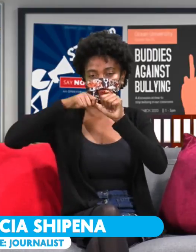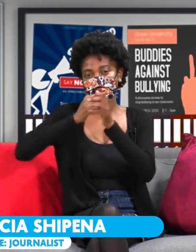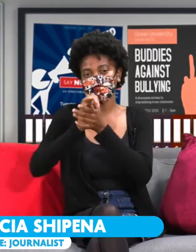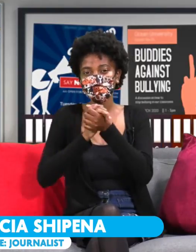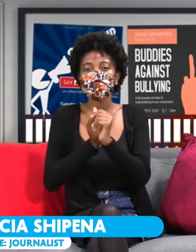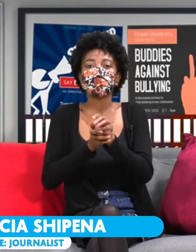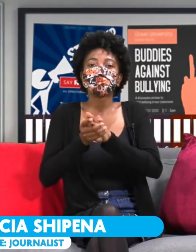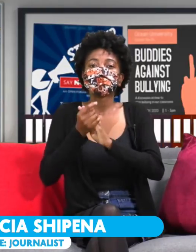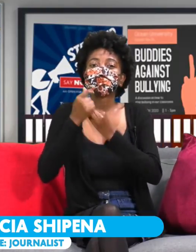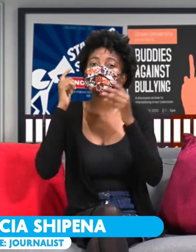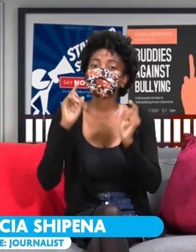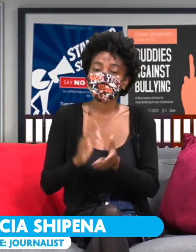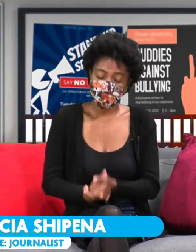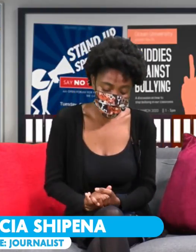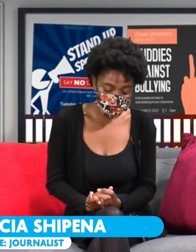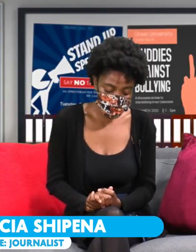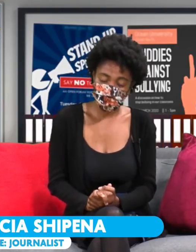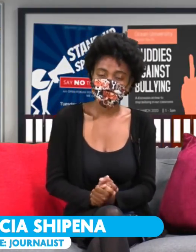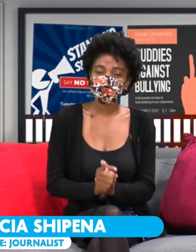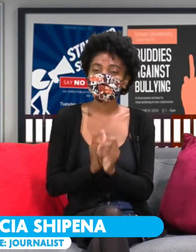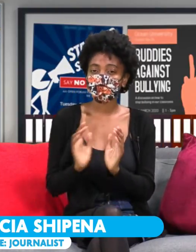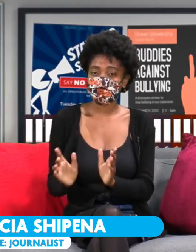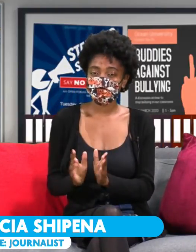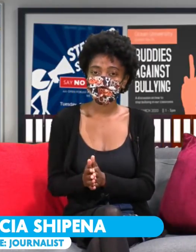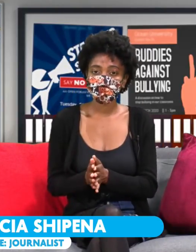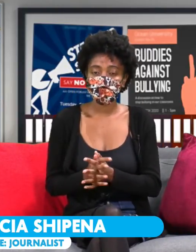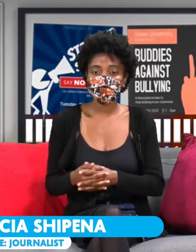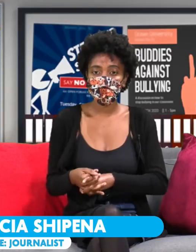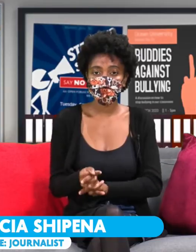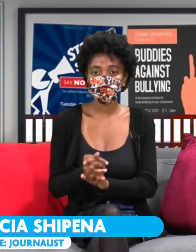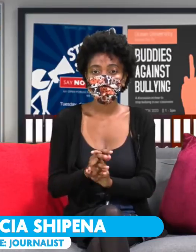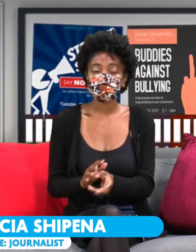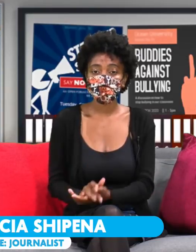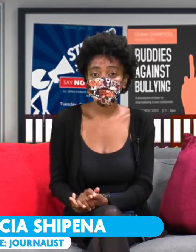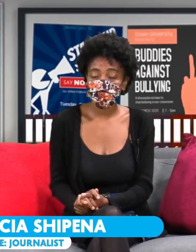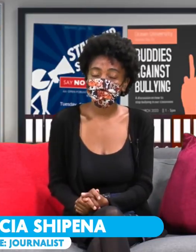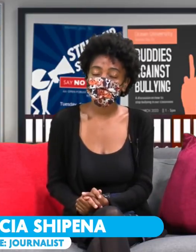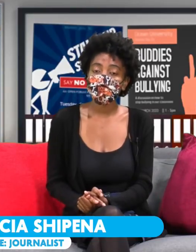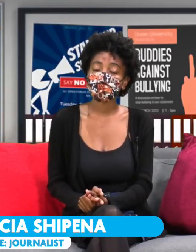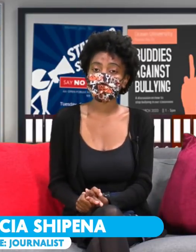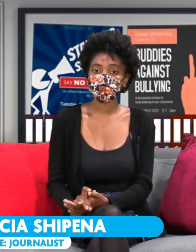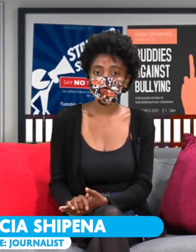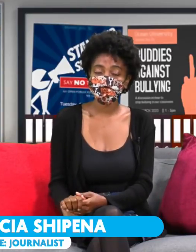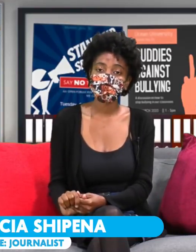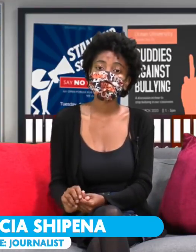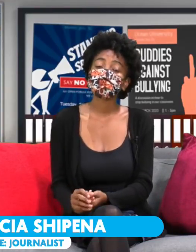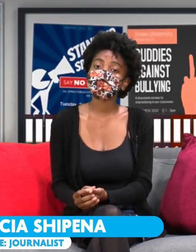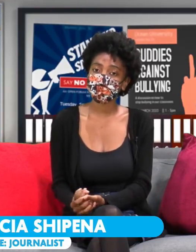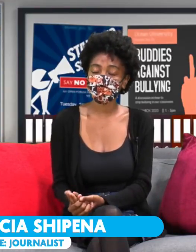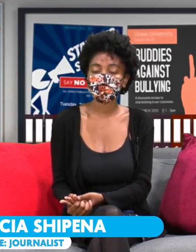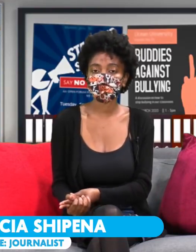little thumbs so let's get into the lessons today we have pre-primary and grade one